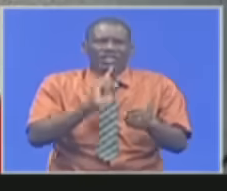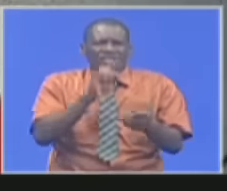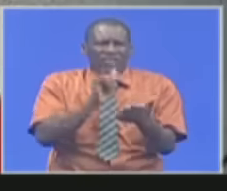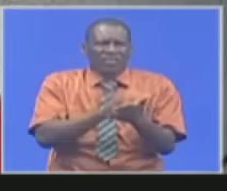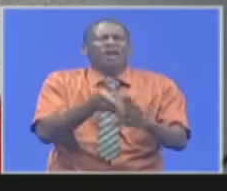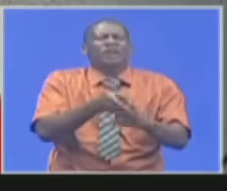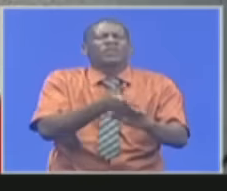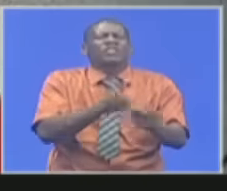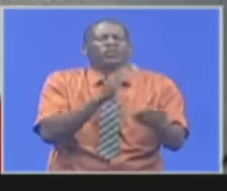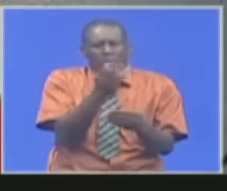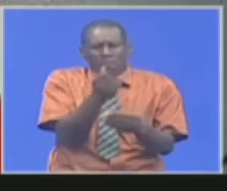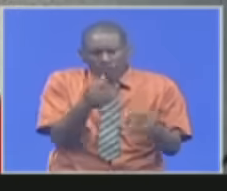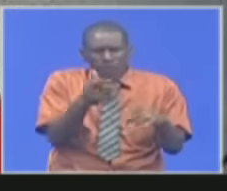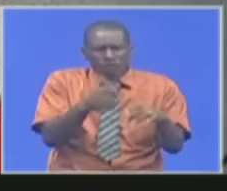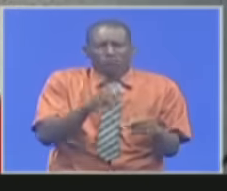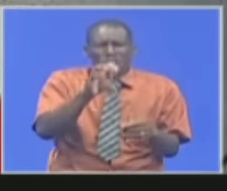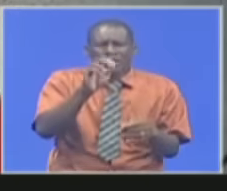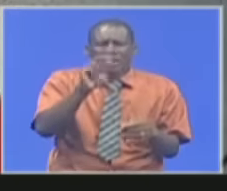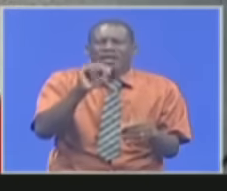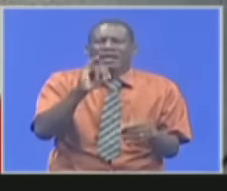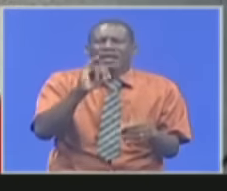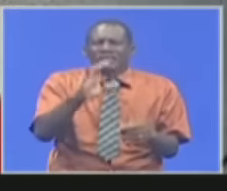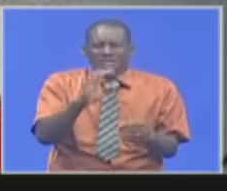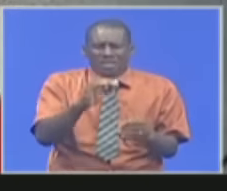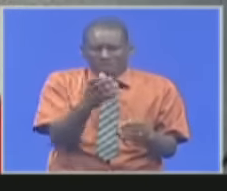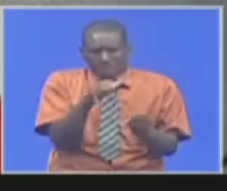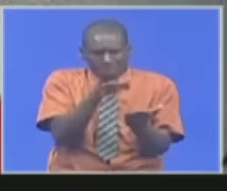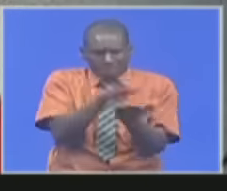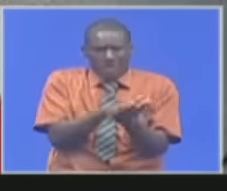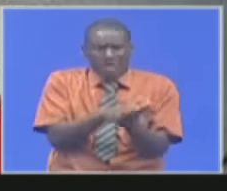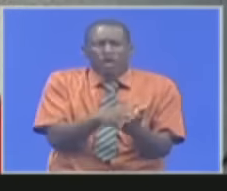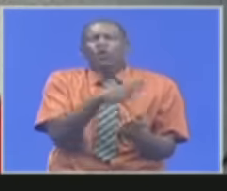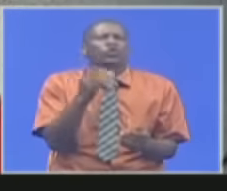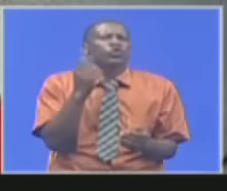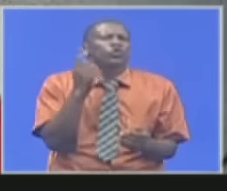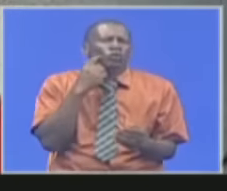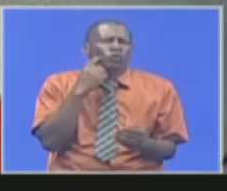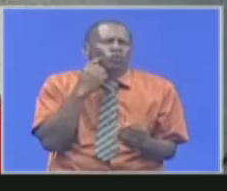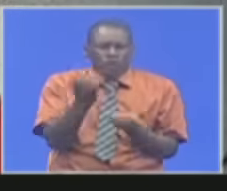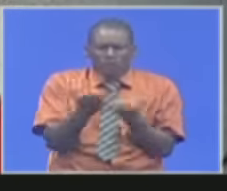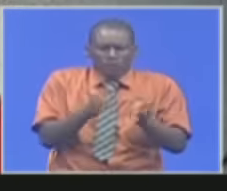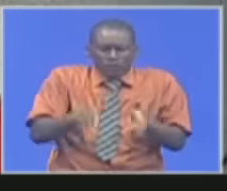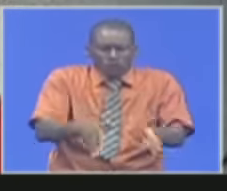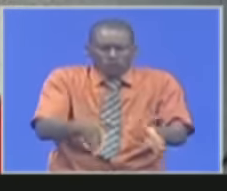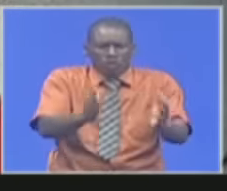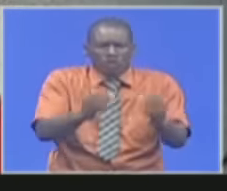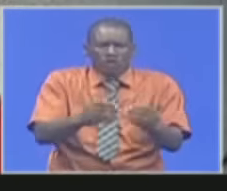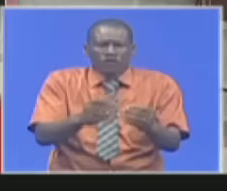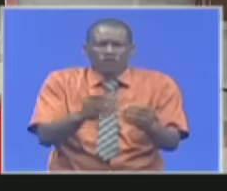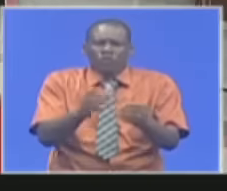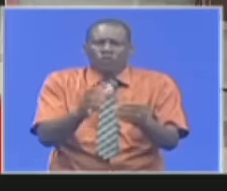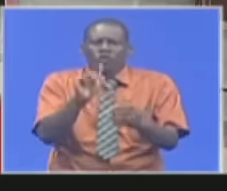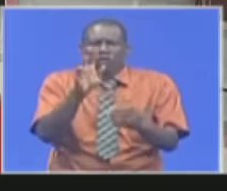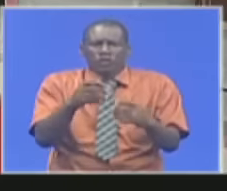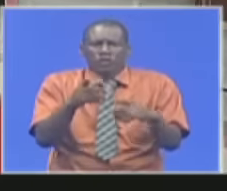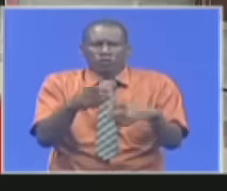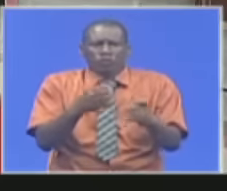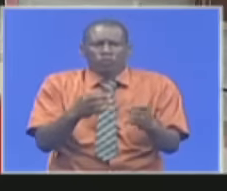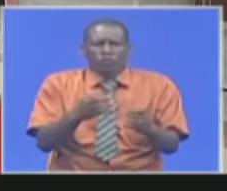withdrawn some money from an NIC bank and was heading to a shop on Enterprise Road, some kilometers away from his point of